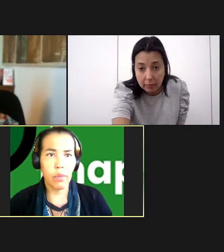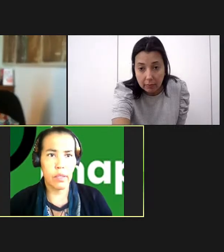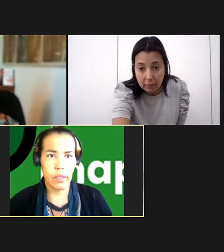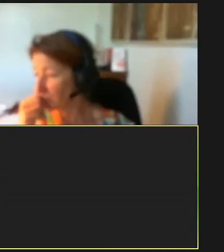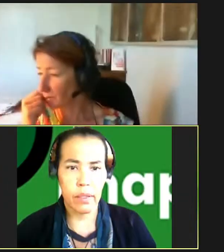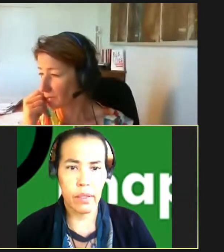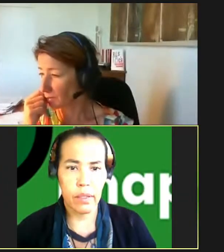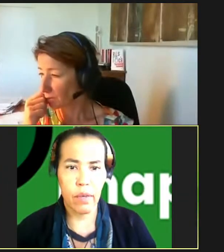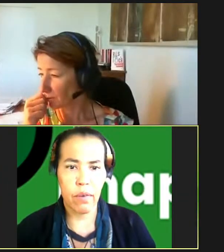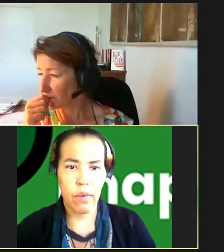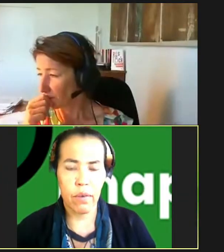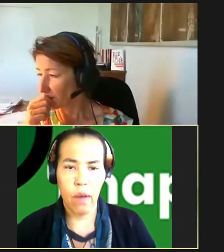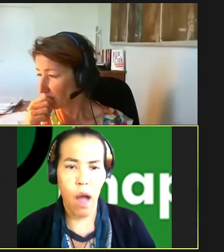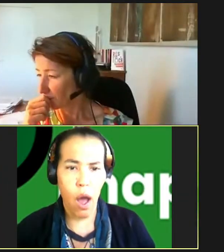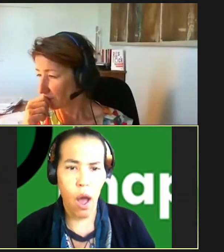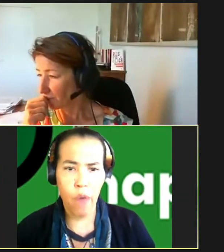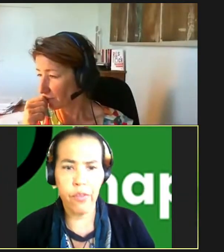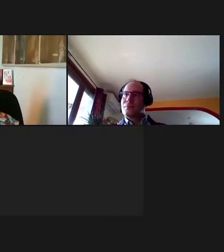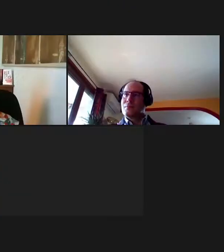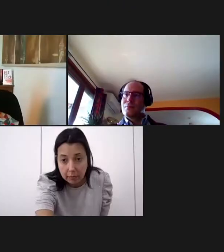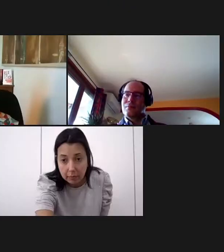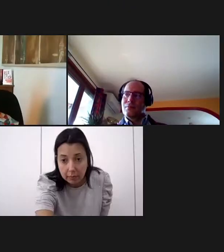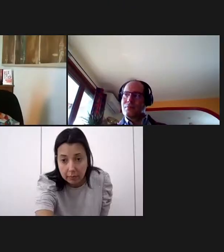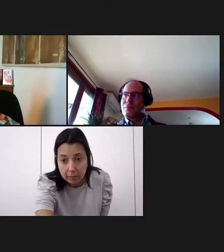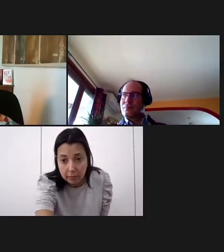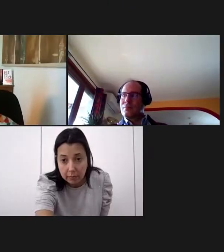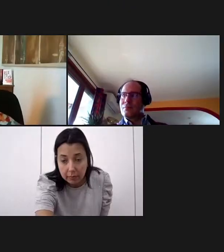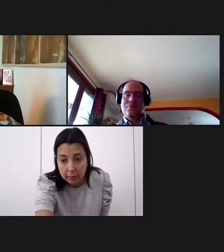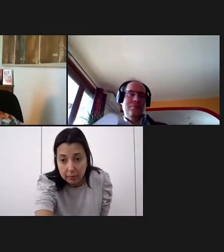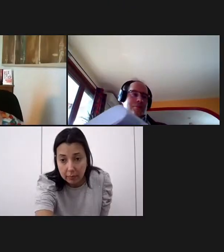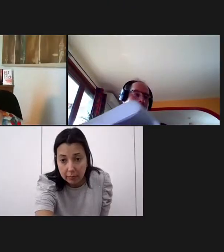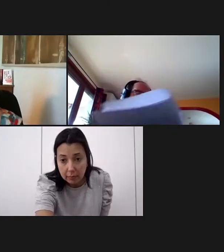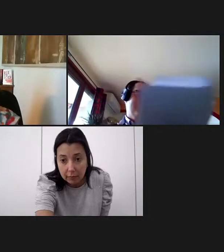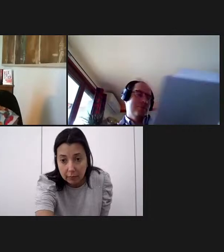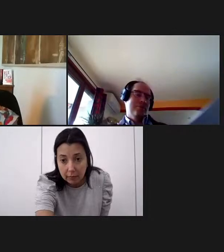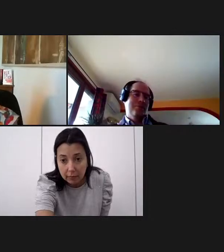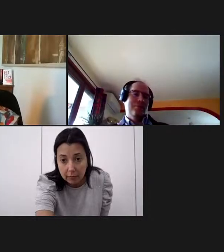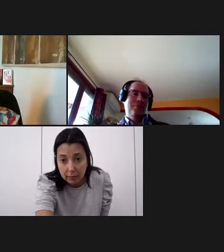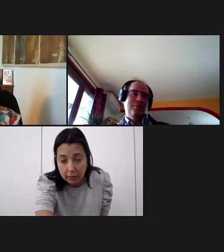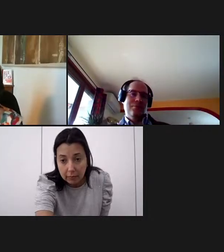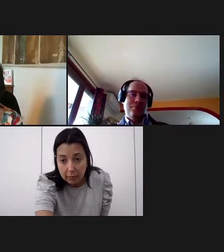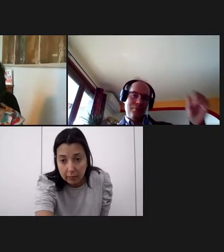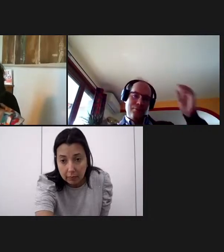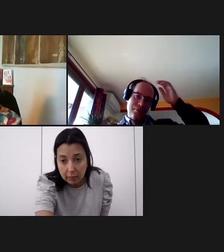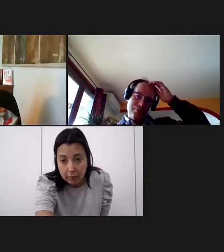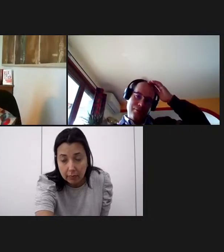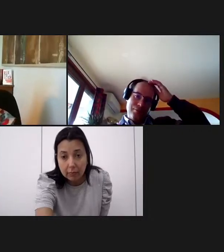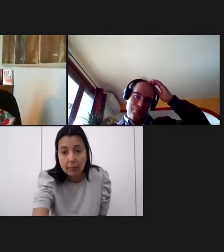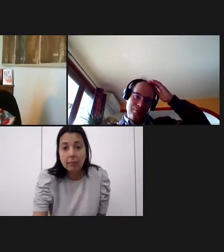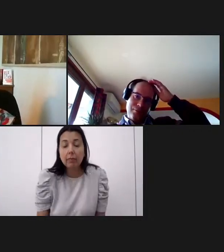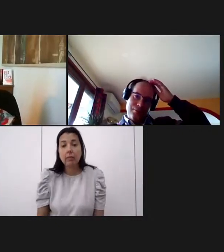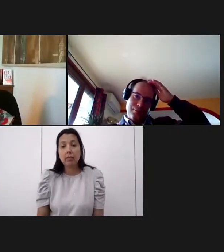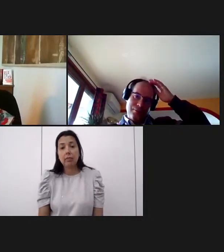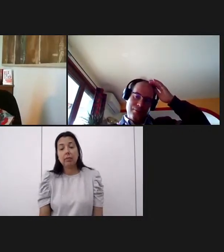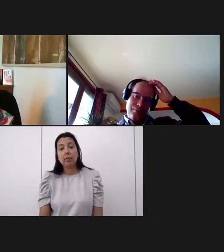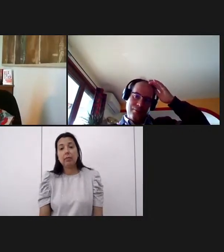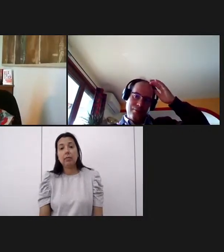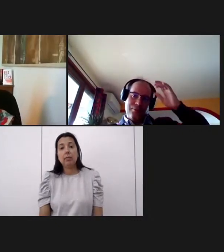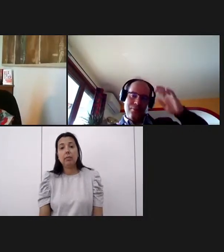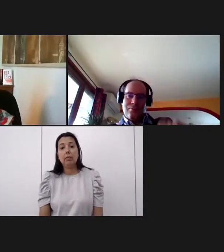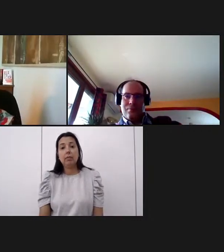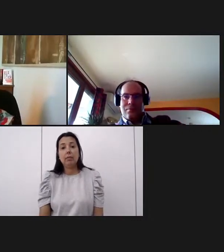all the authors and the professors that came here and shared